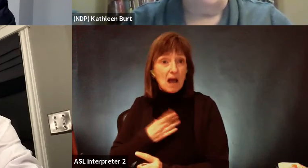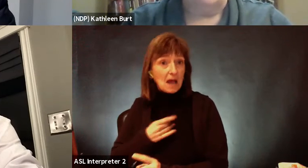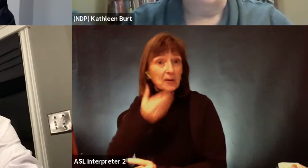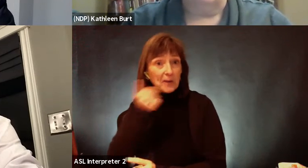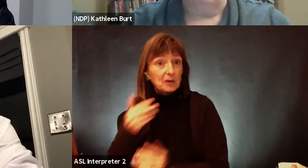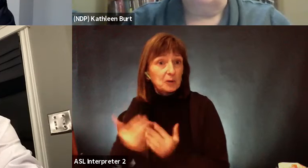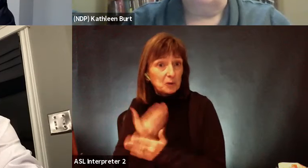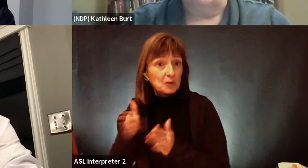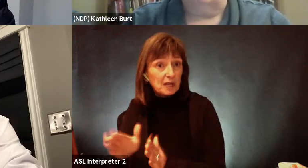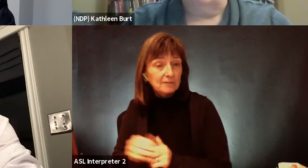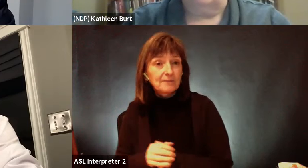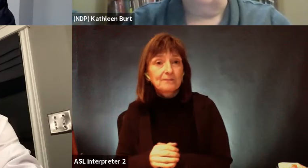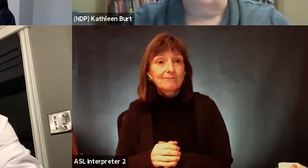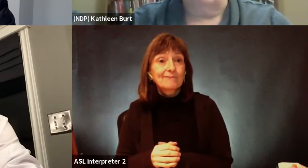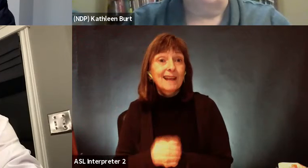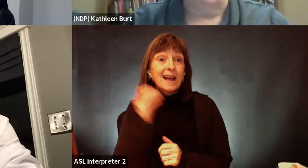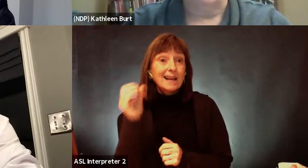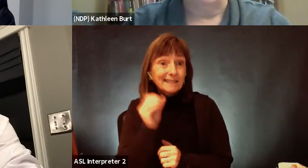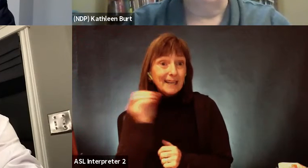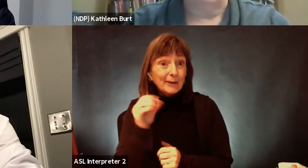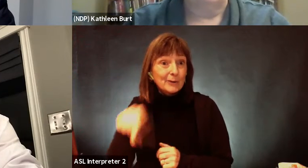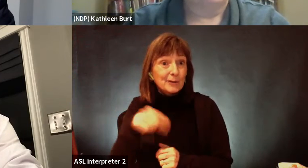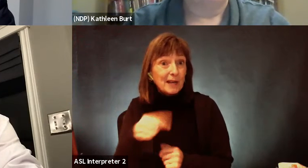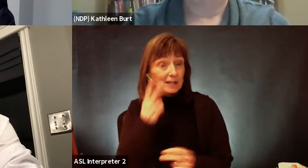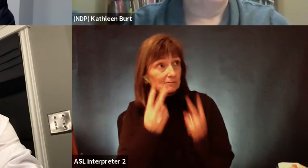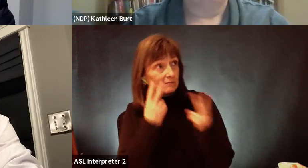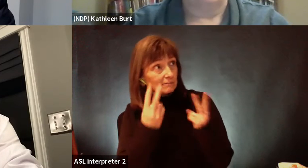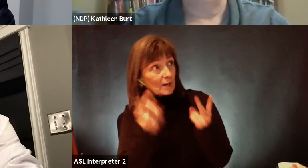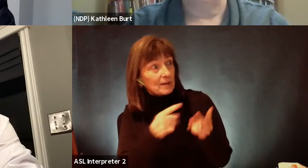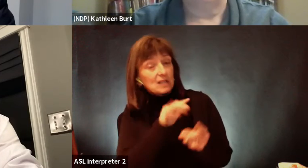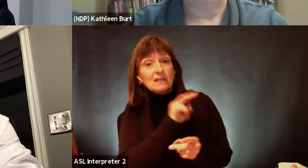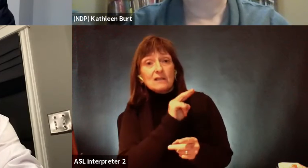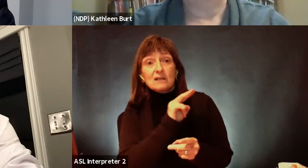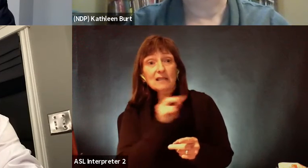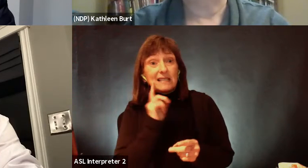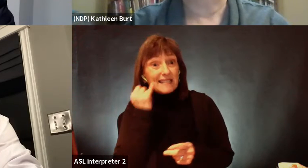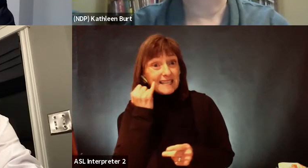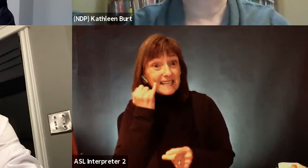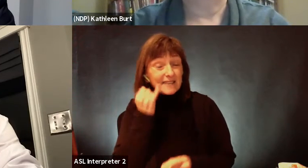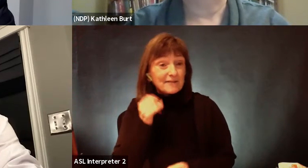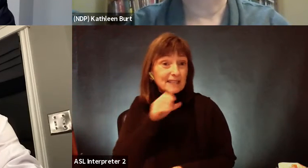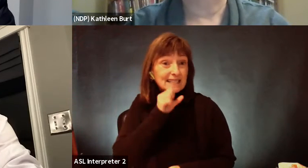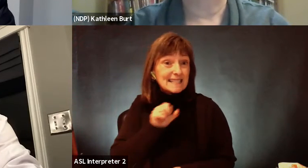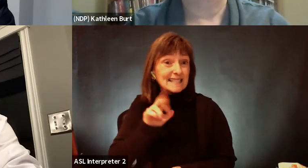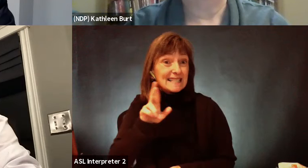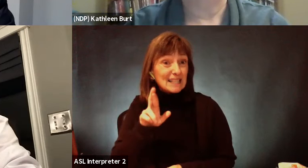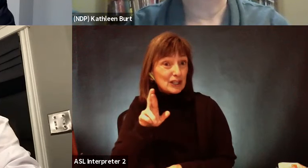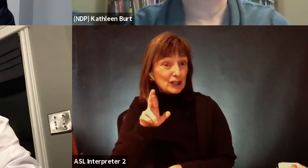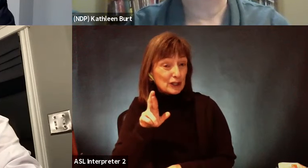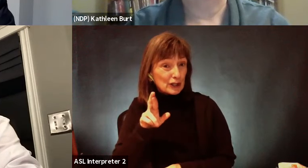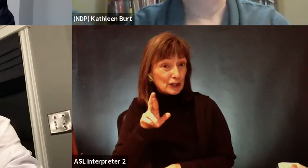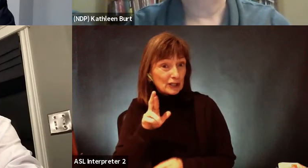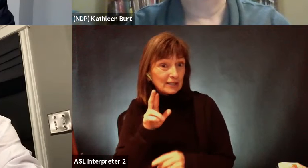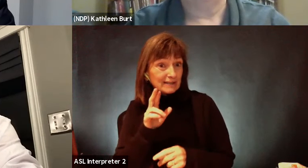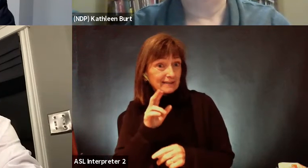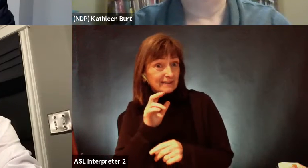in Ontario and Quebec the danger that ensues when long-term senior care is privatized, and the NDP is definitely going to fight to make